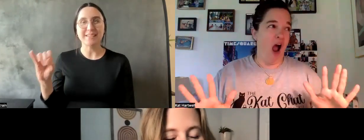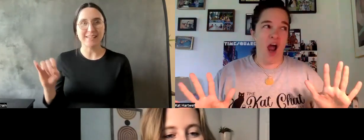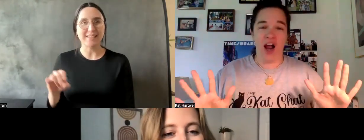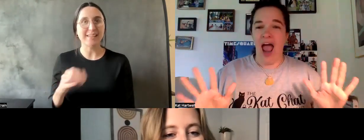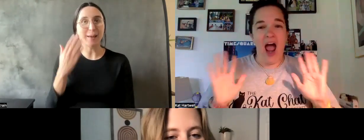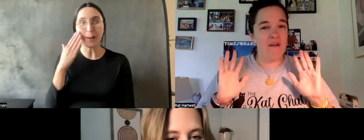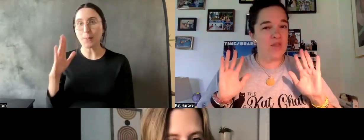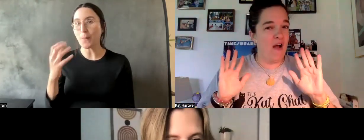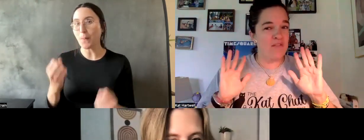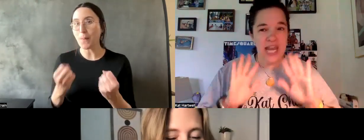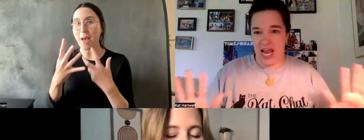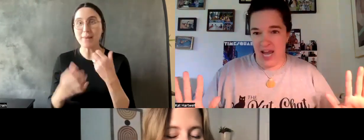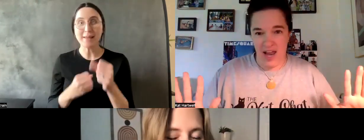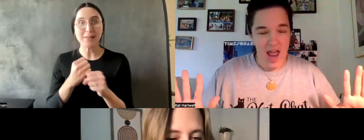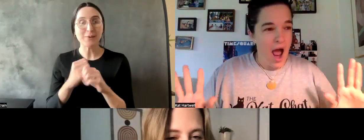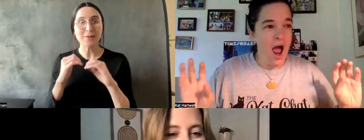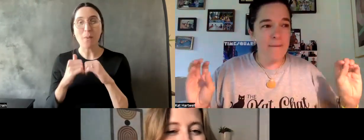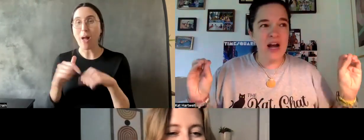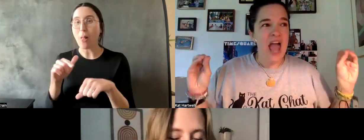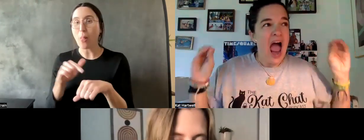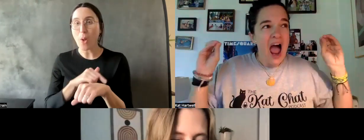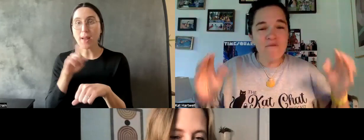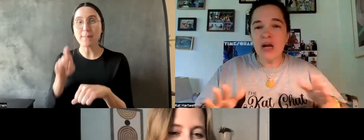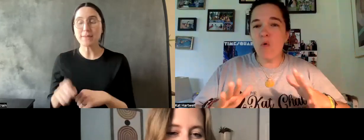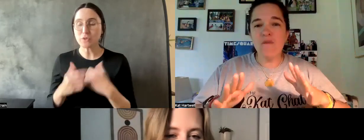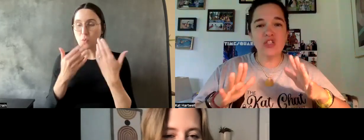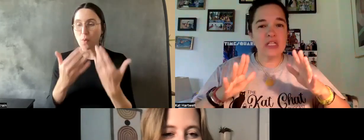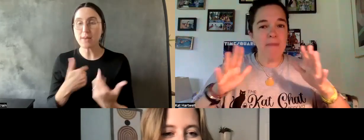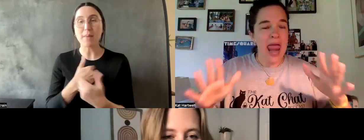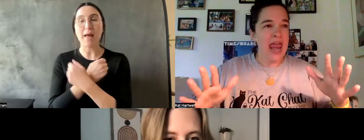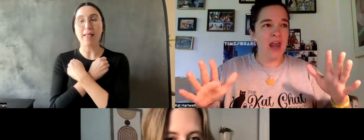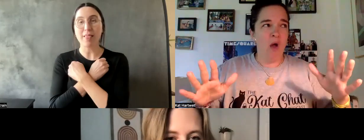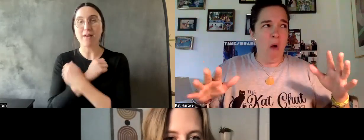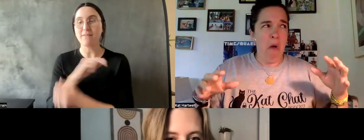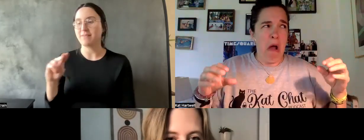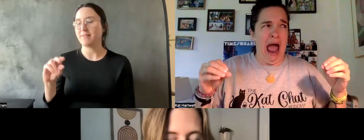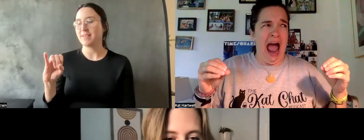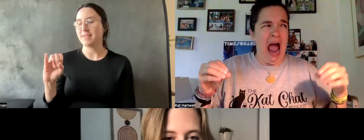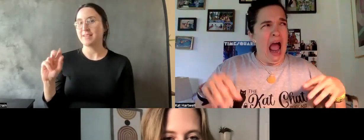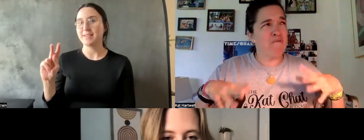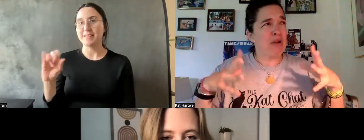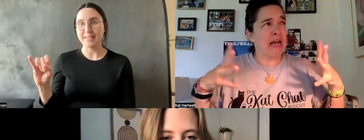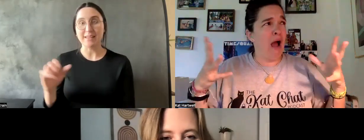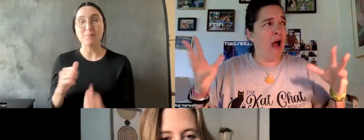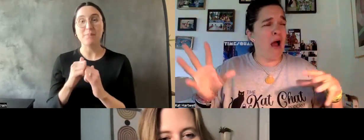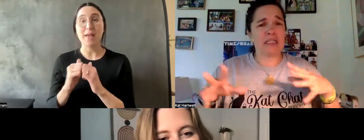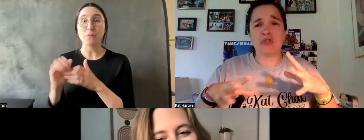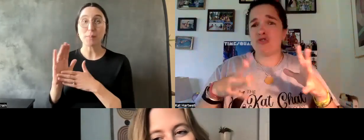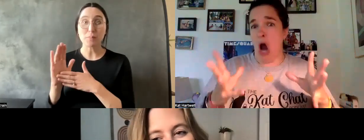how long I've loved Nikki. I mean, every movie she's made,